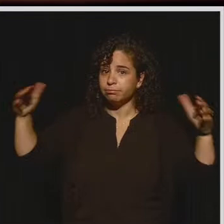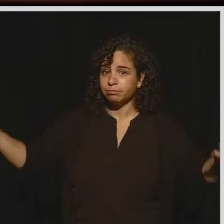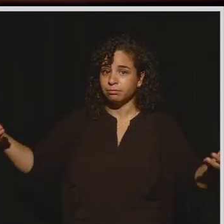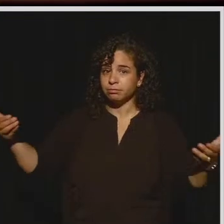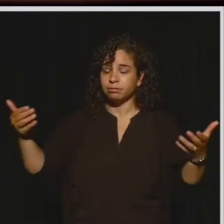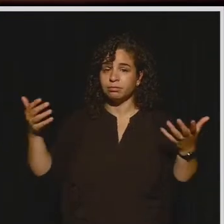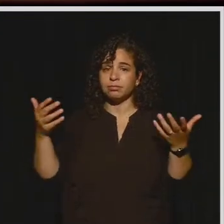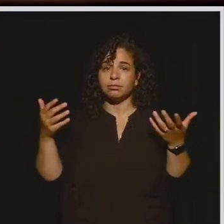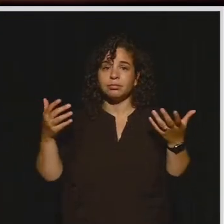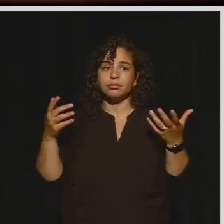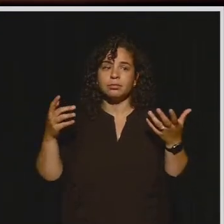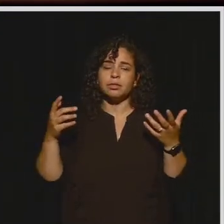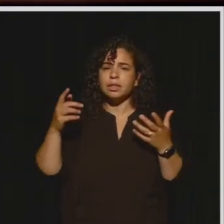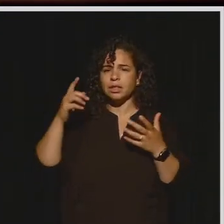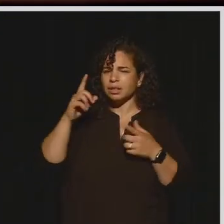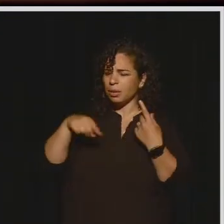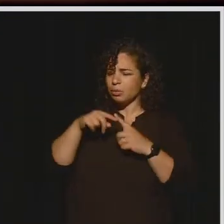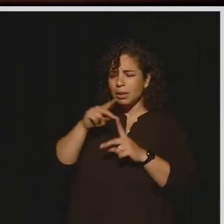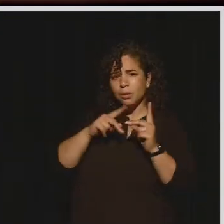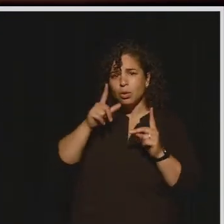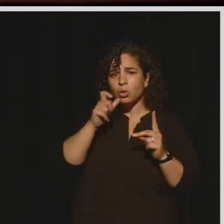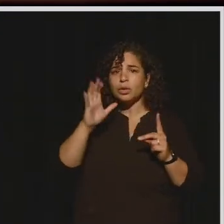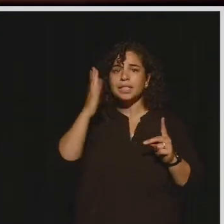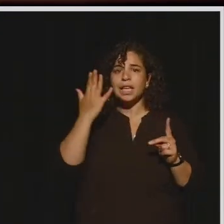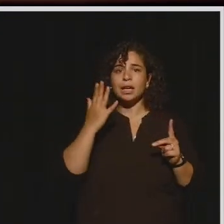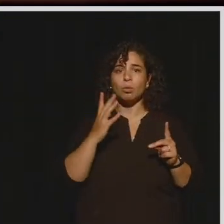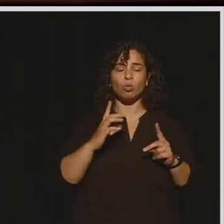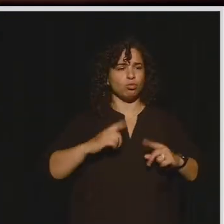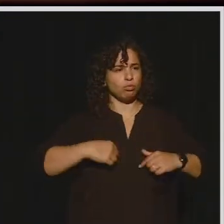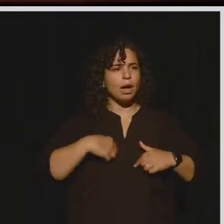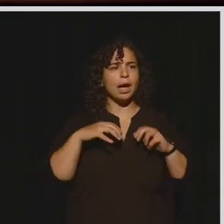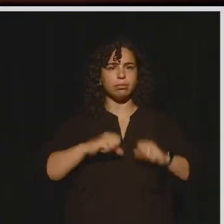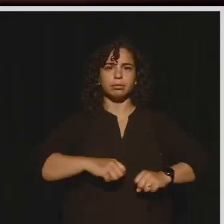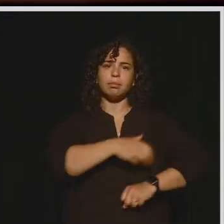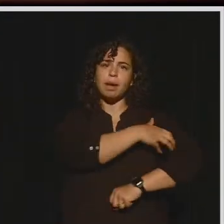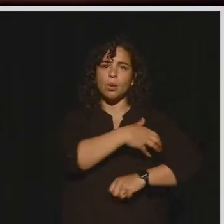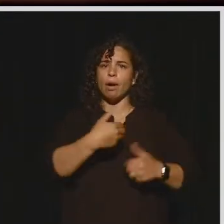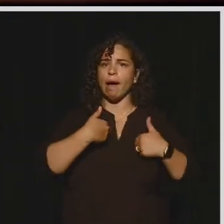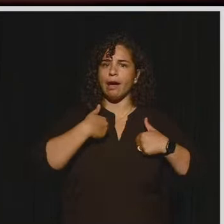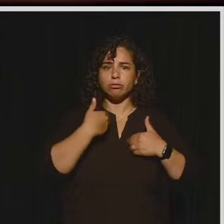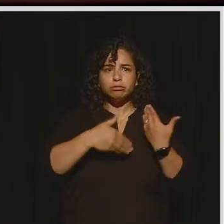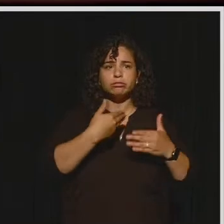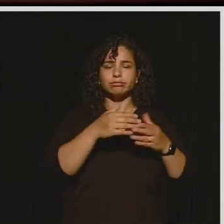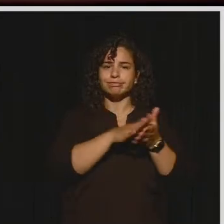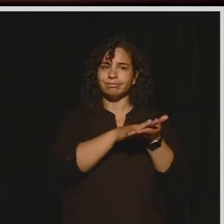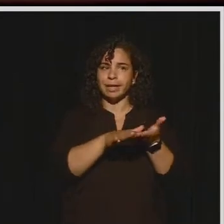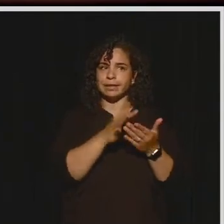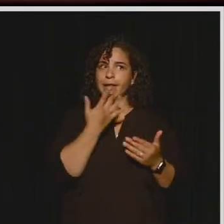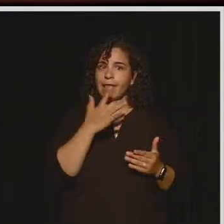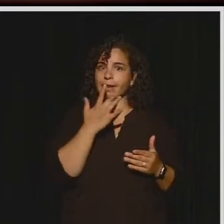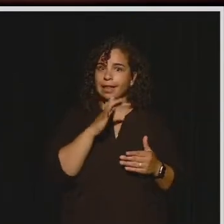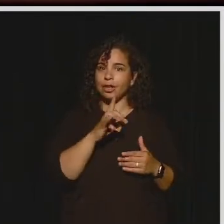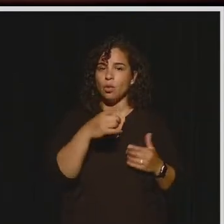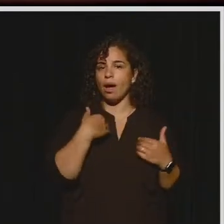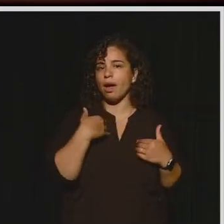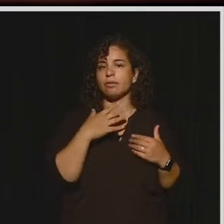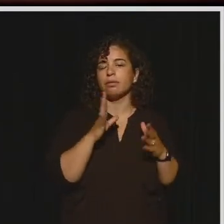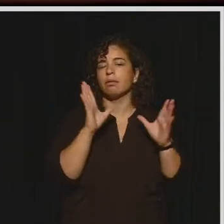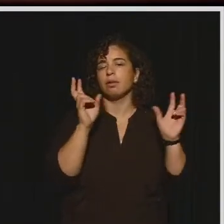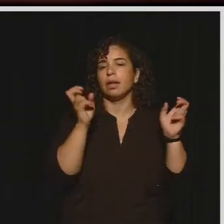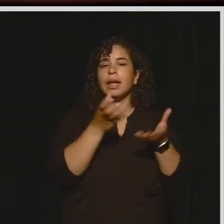people who have historically had a really good seat at the table and a really nice slice, you know, that corner piece of cake with all the